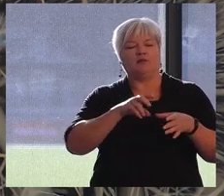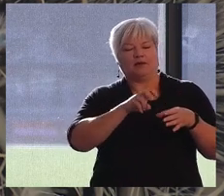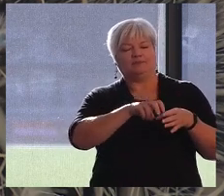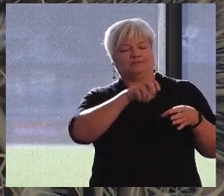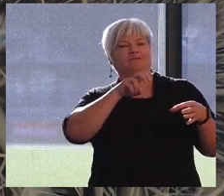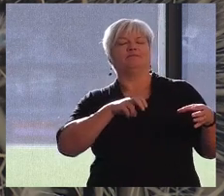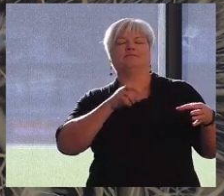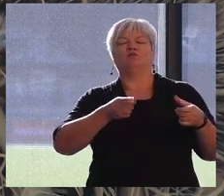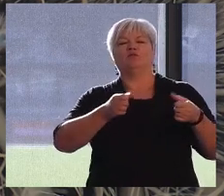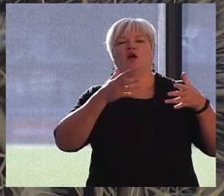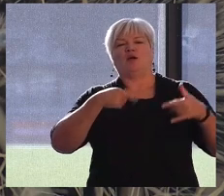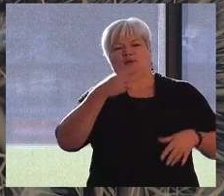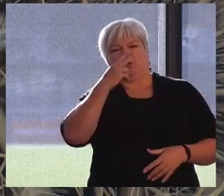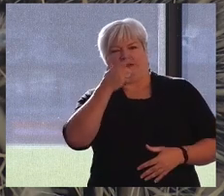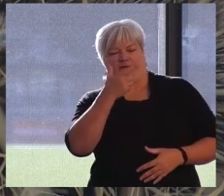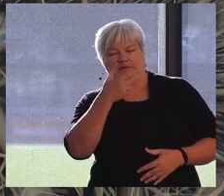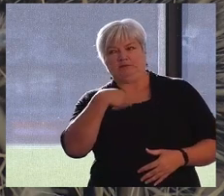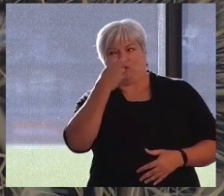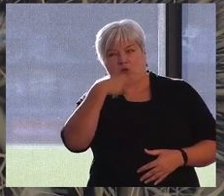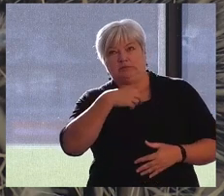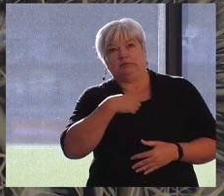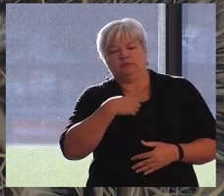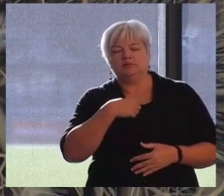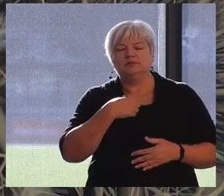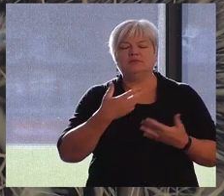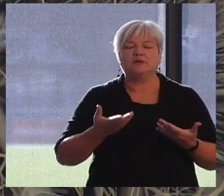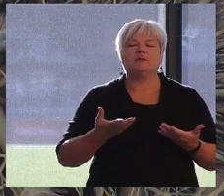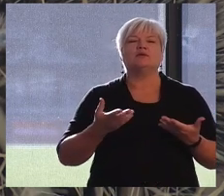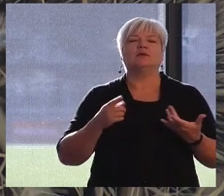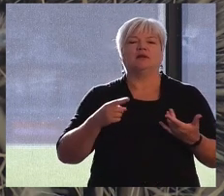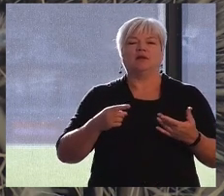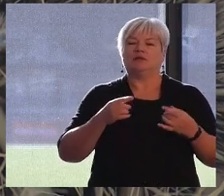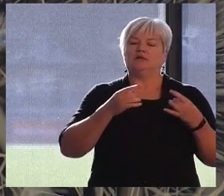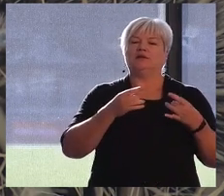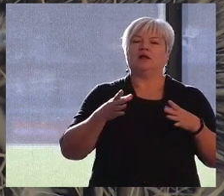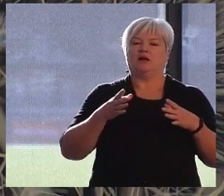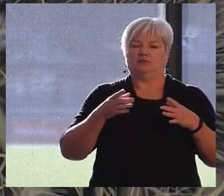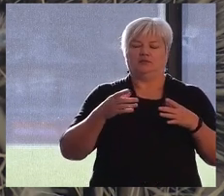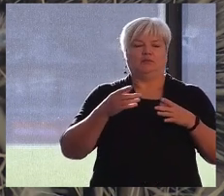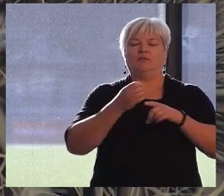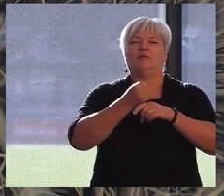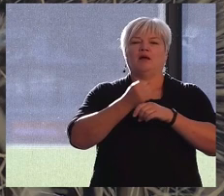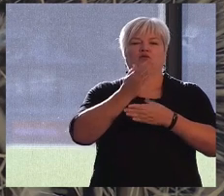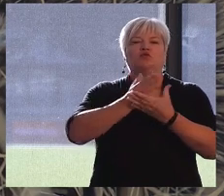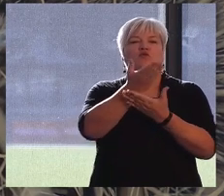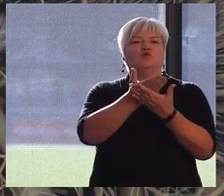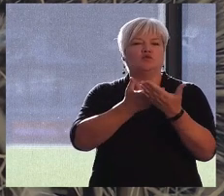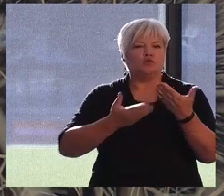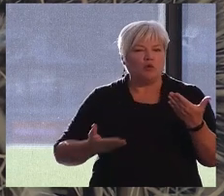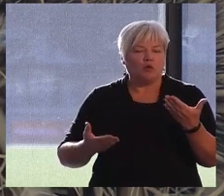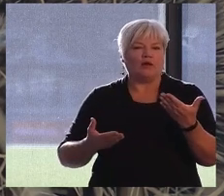age of 27, which felt very old, and ended up doing this documentary project with the ABC